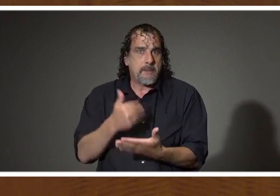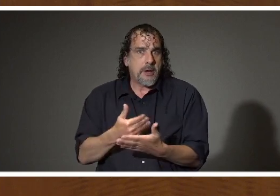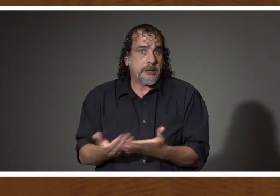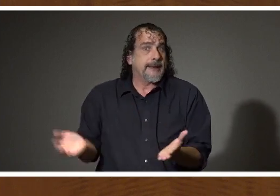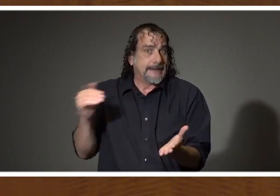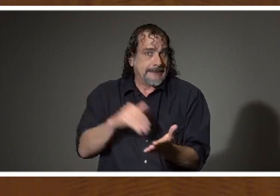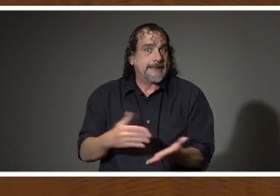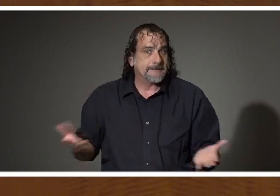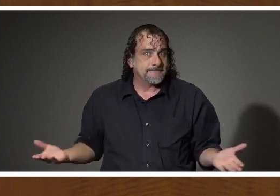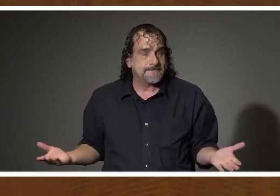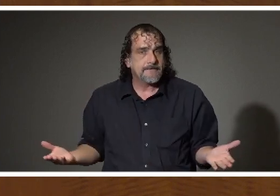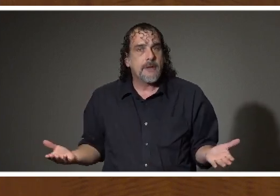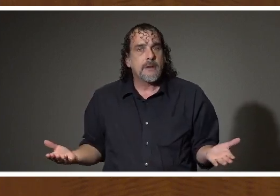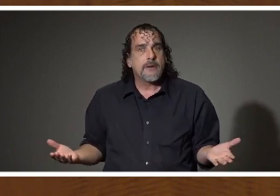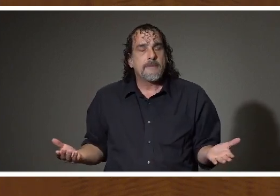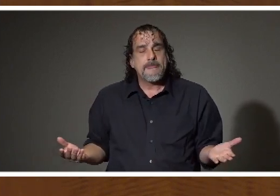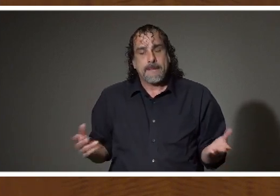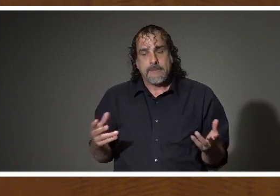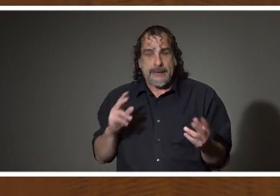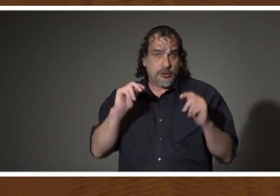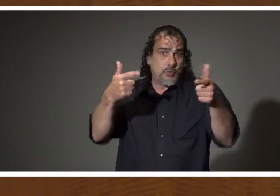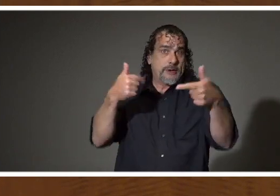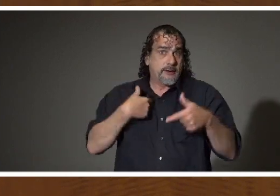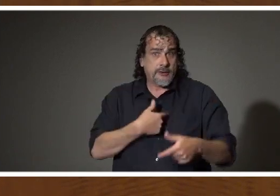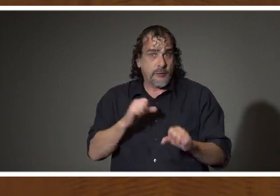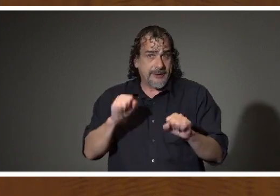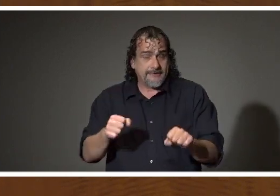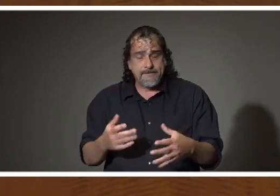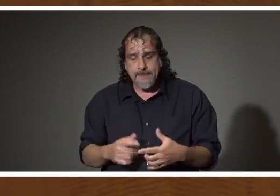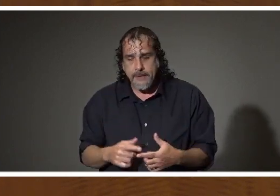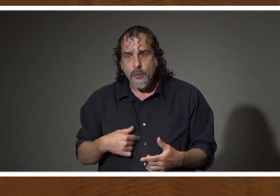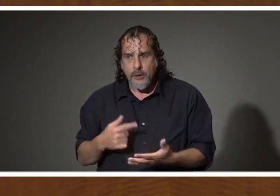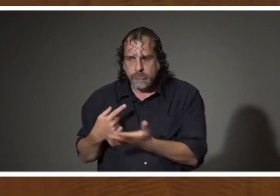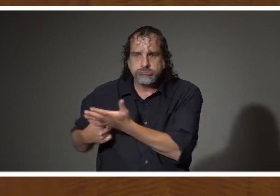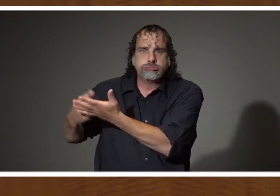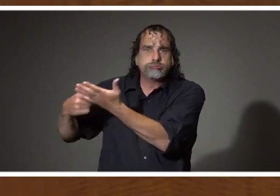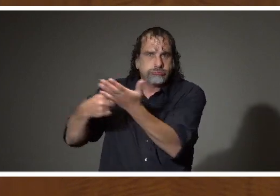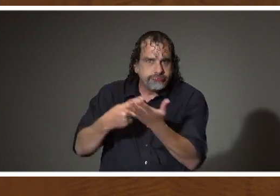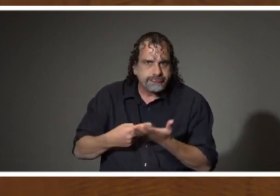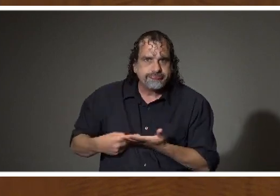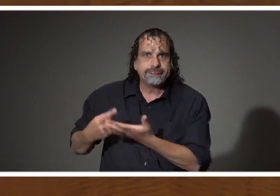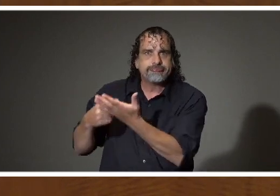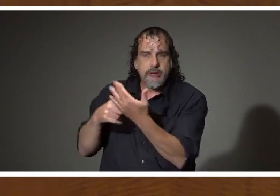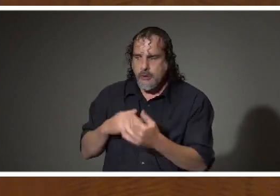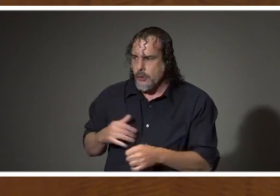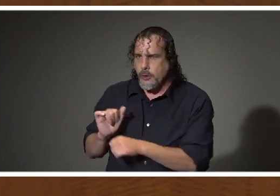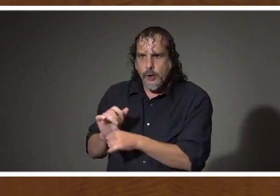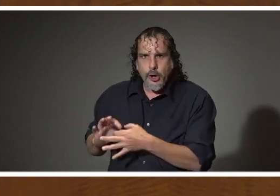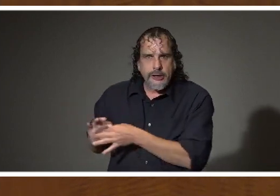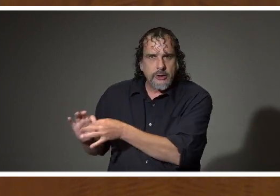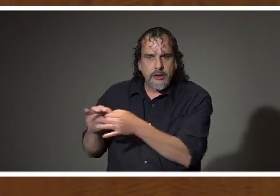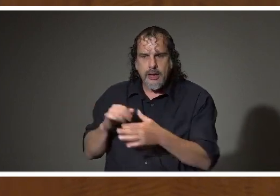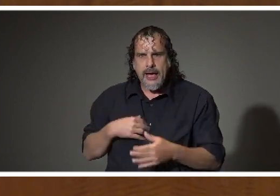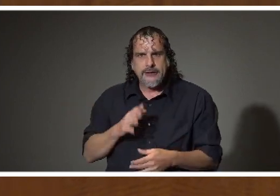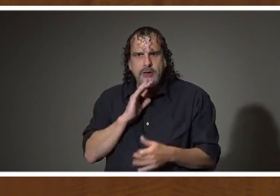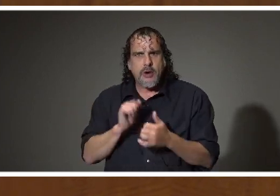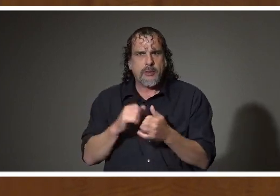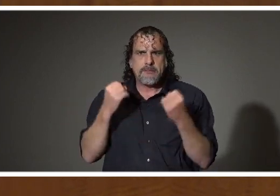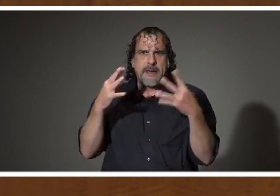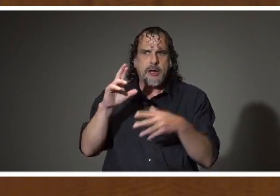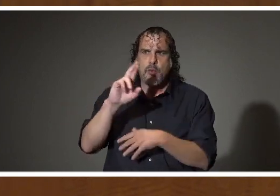So, yes, we are working together. We are in conversations. I spoke with many Republican governors late last night